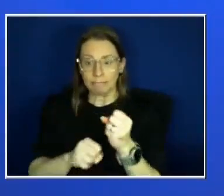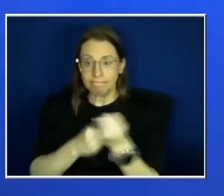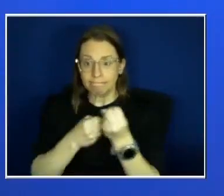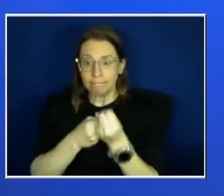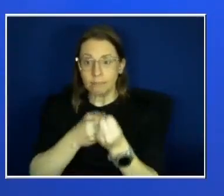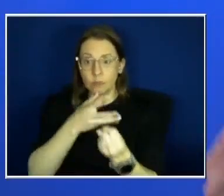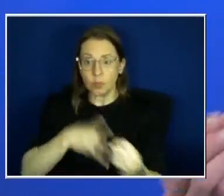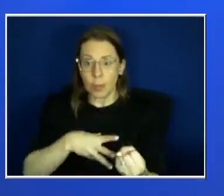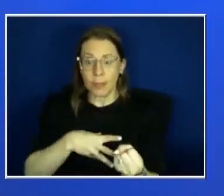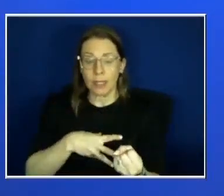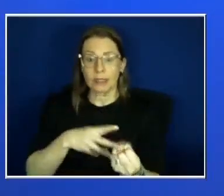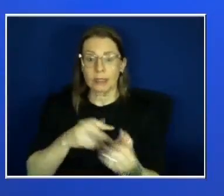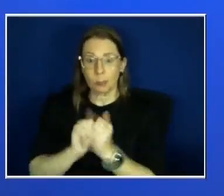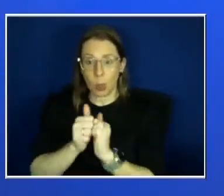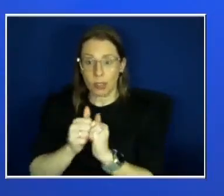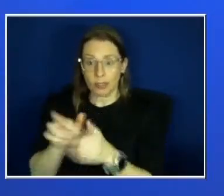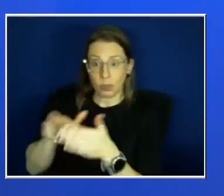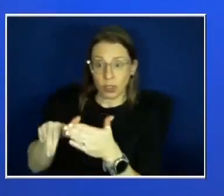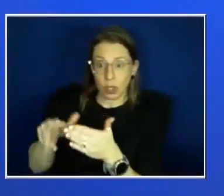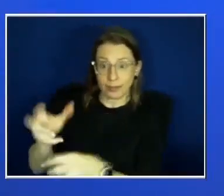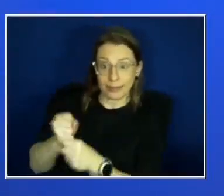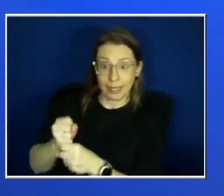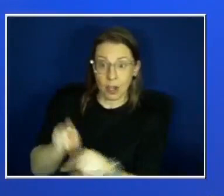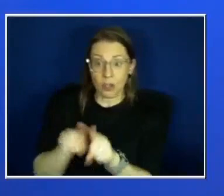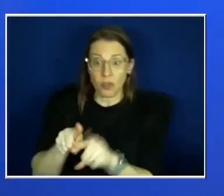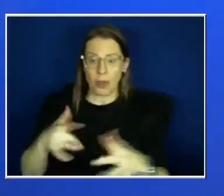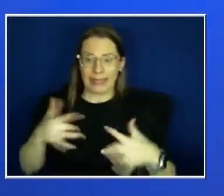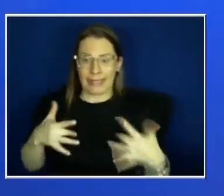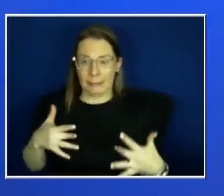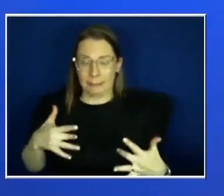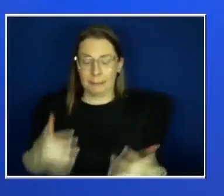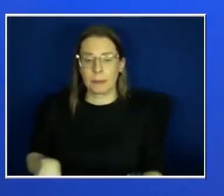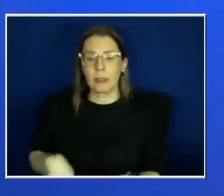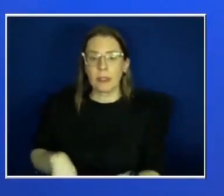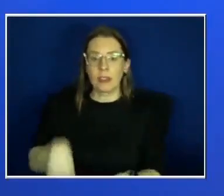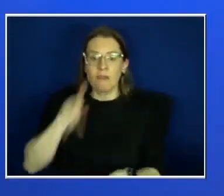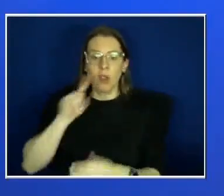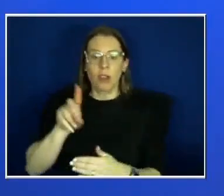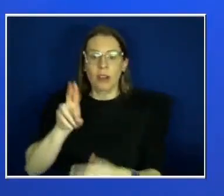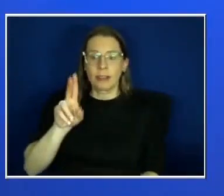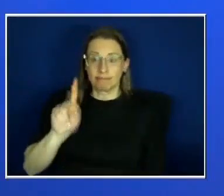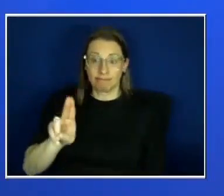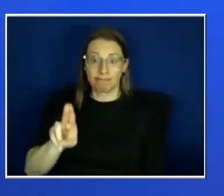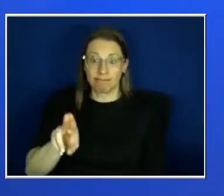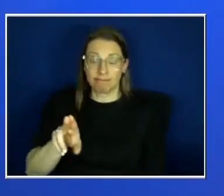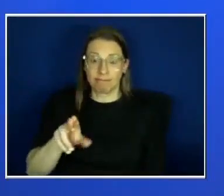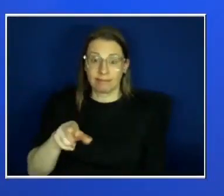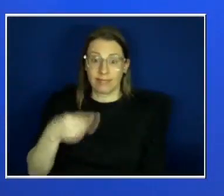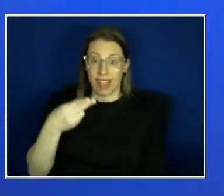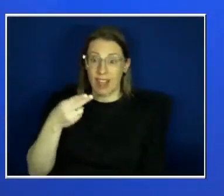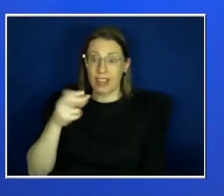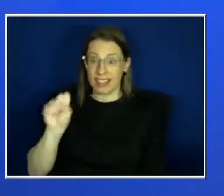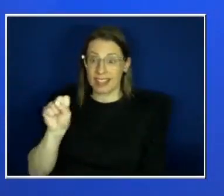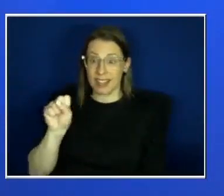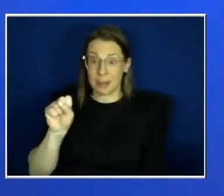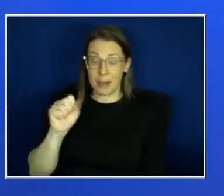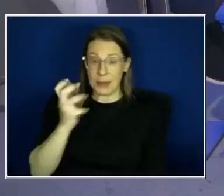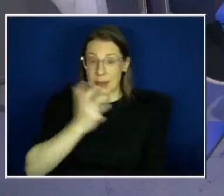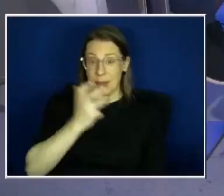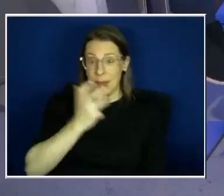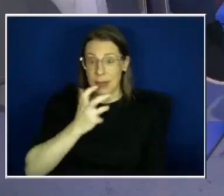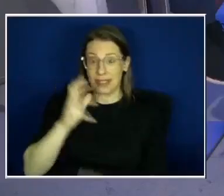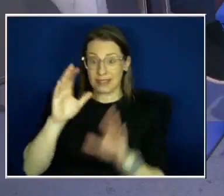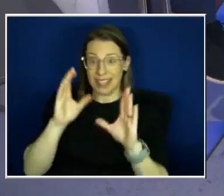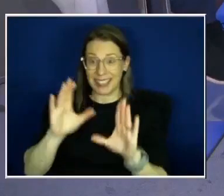that you get and the excitement. And just for the University of Kansas Health System to be part of that is really fantastic. Well, we will assemble